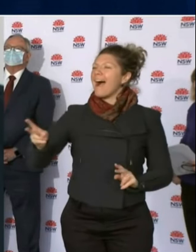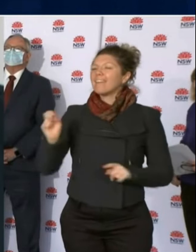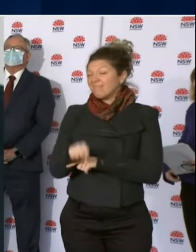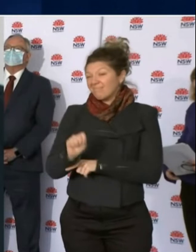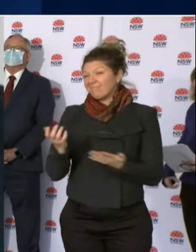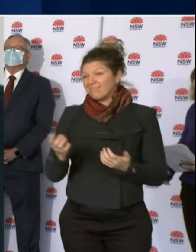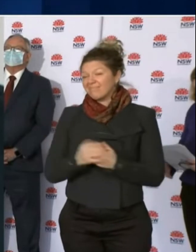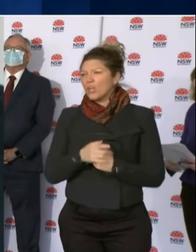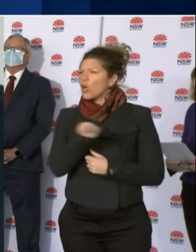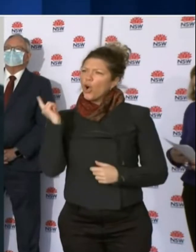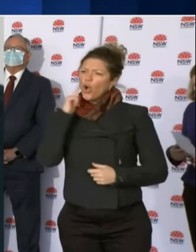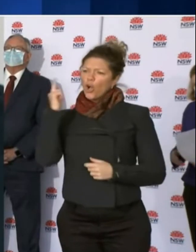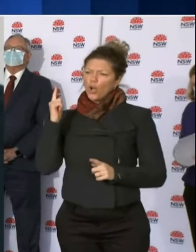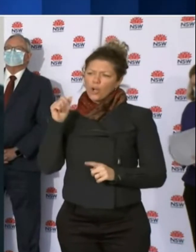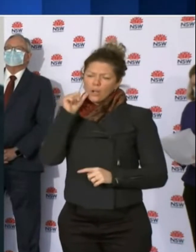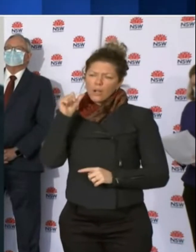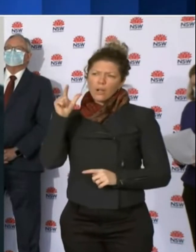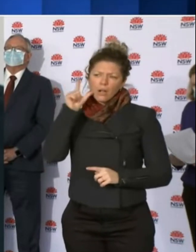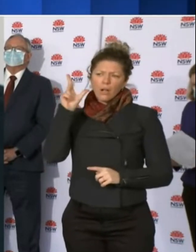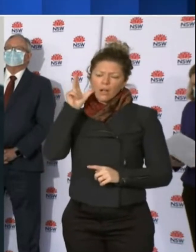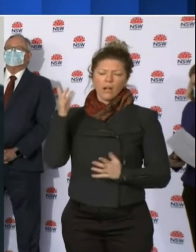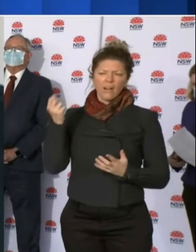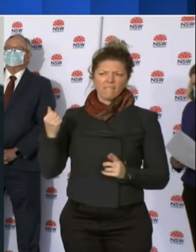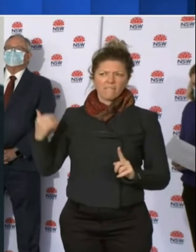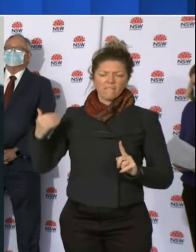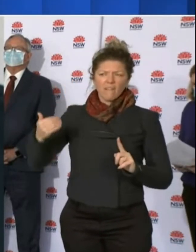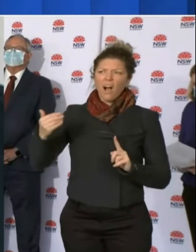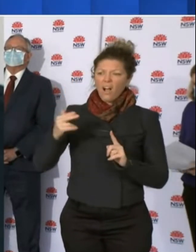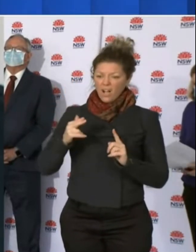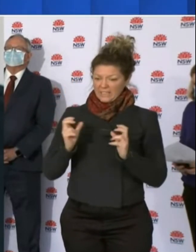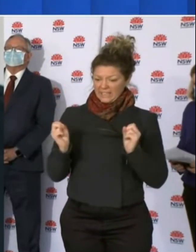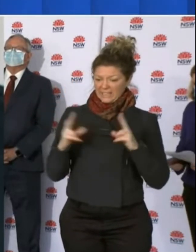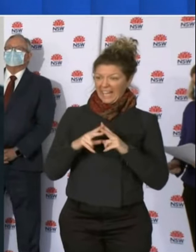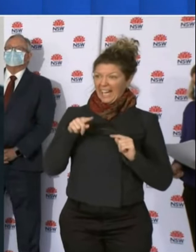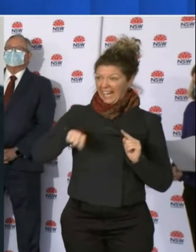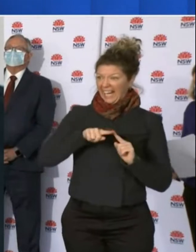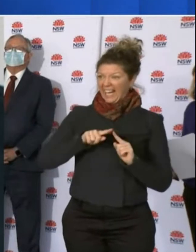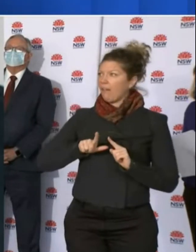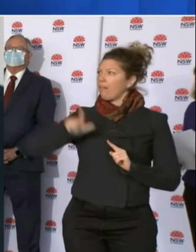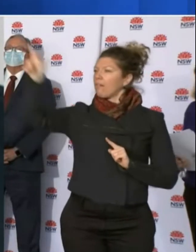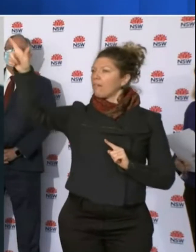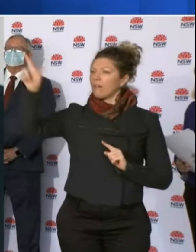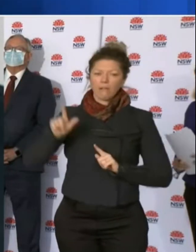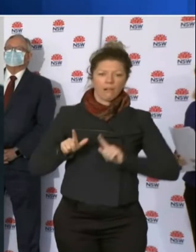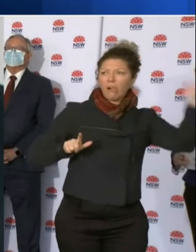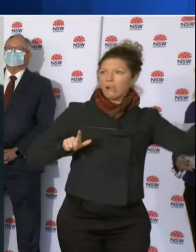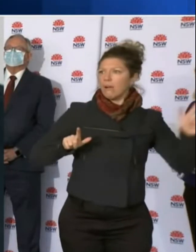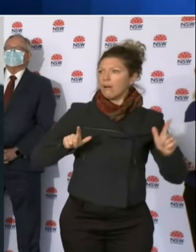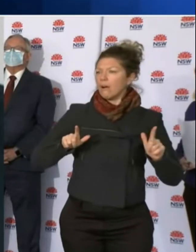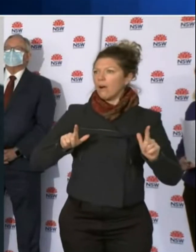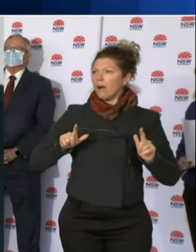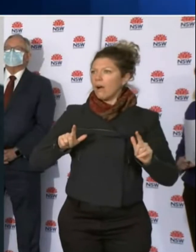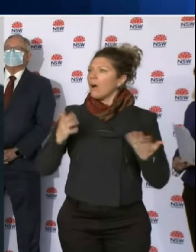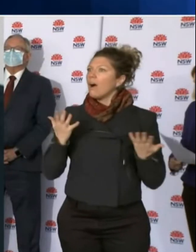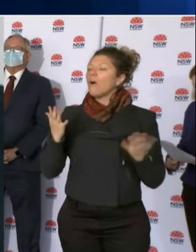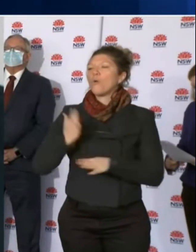the cases you've heard in the last few days, including today in regional New South Wales, were people working at workplaces at